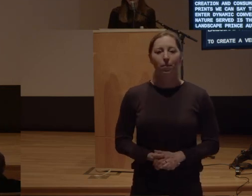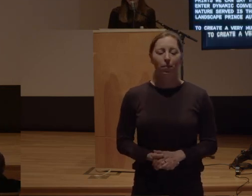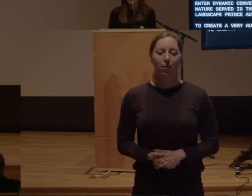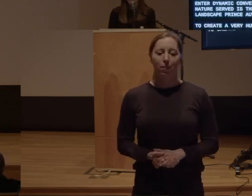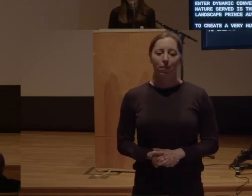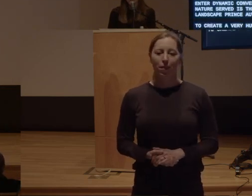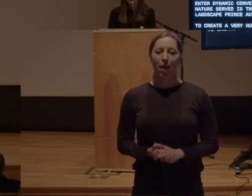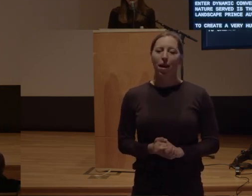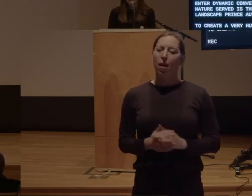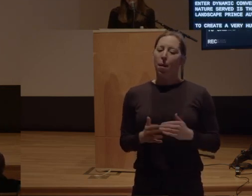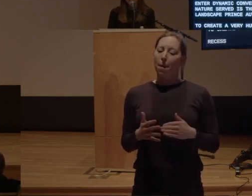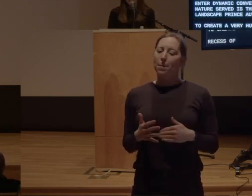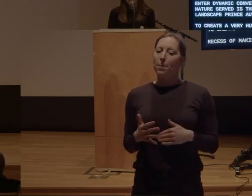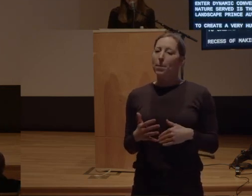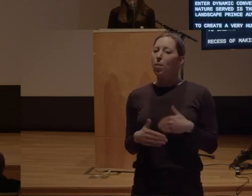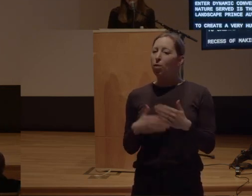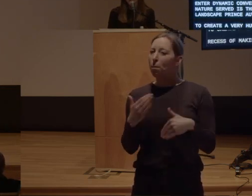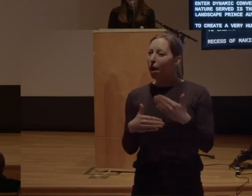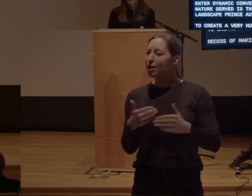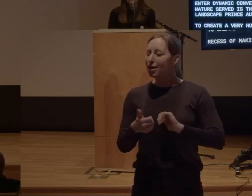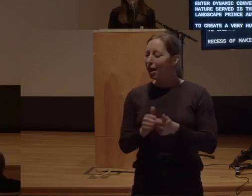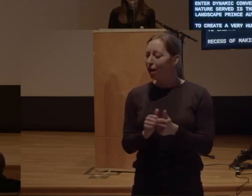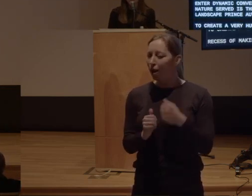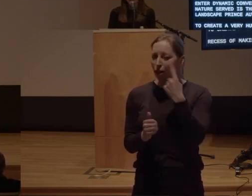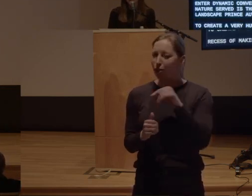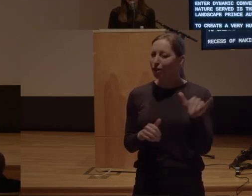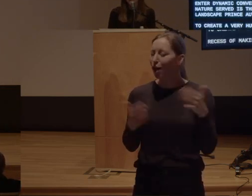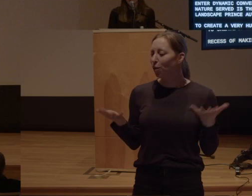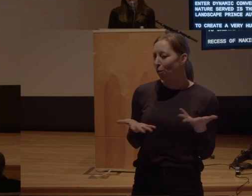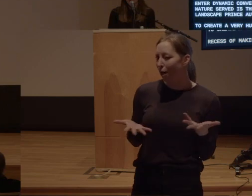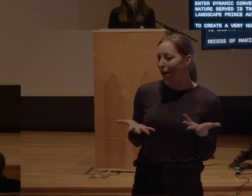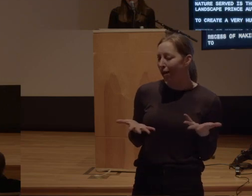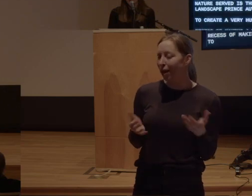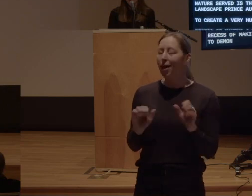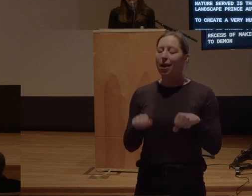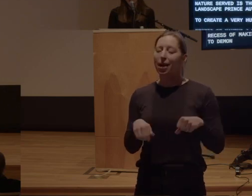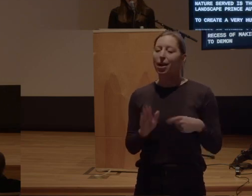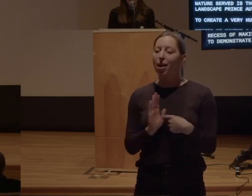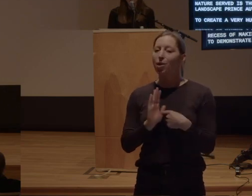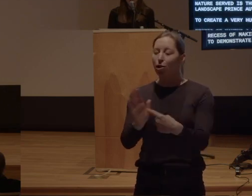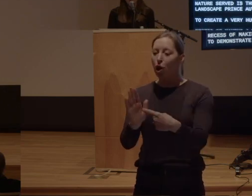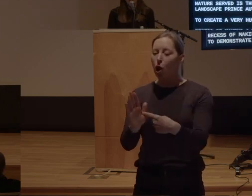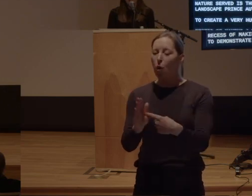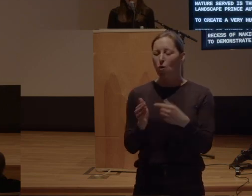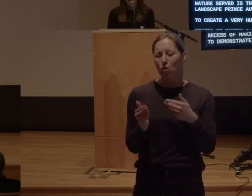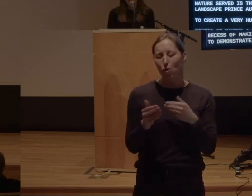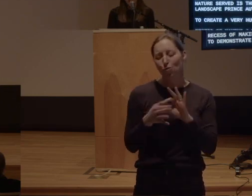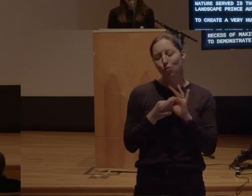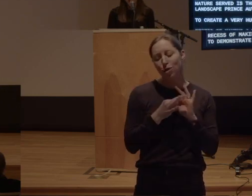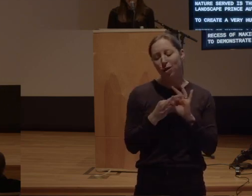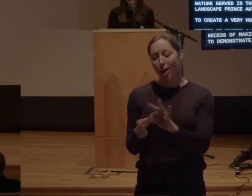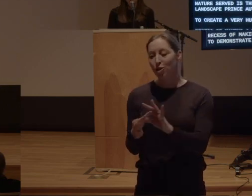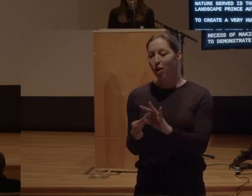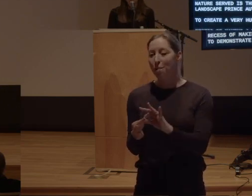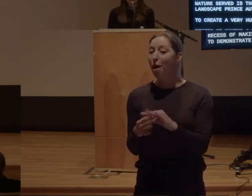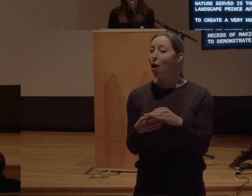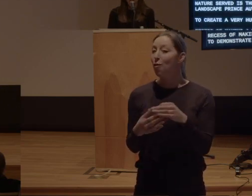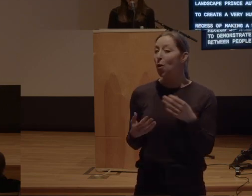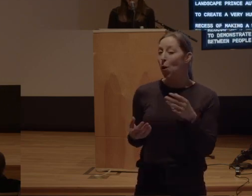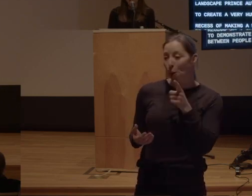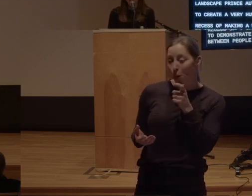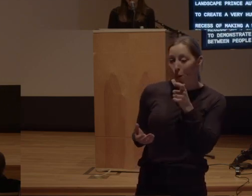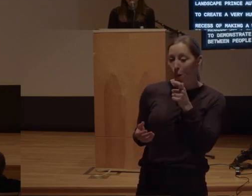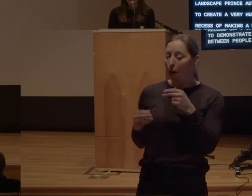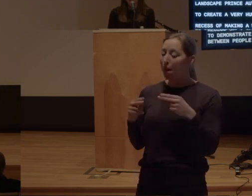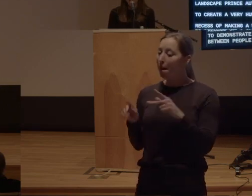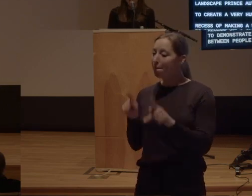The process of making a woodblock print can also be said to demonstrate a close and complex relationship between people and the